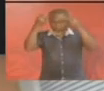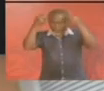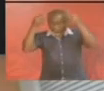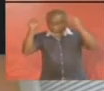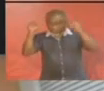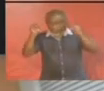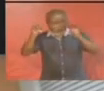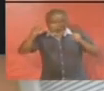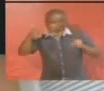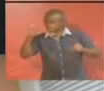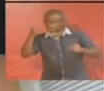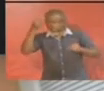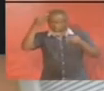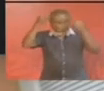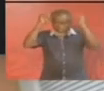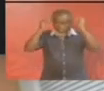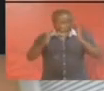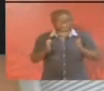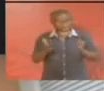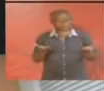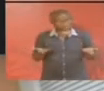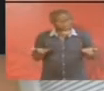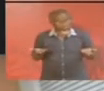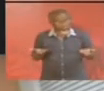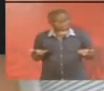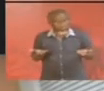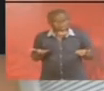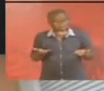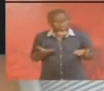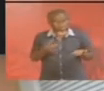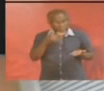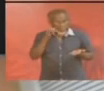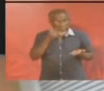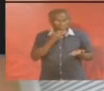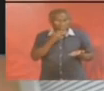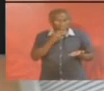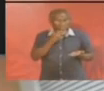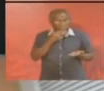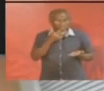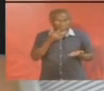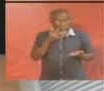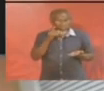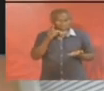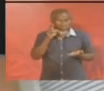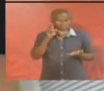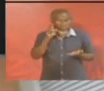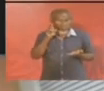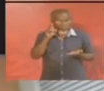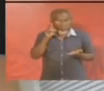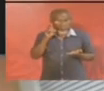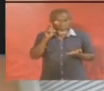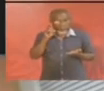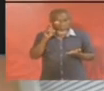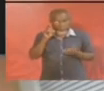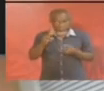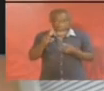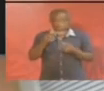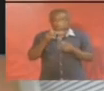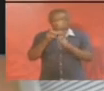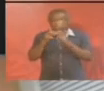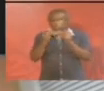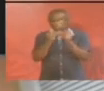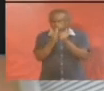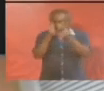know, what's the position on that? I mean, we were told yesterday we need to speak to the Prime Minister to comment on that, but I think this is a matter